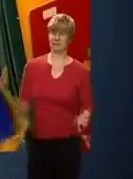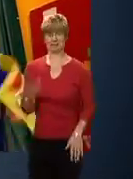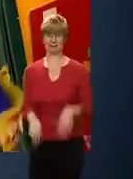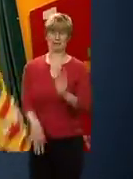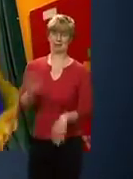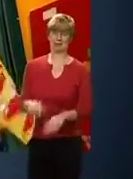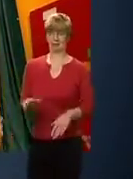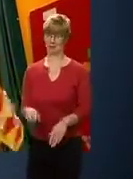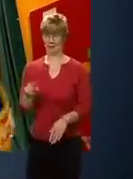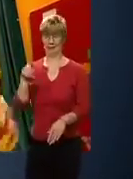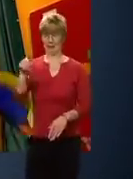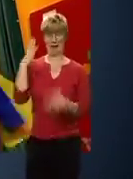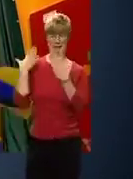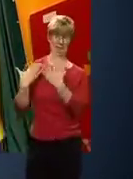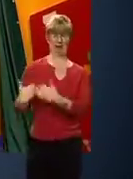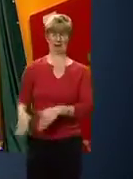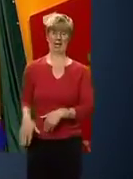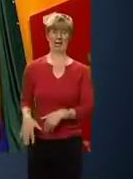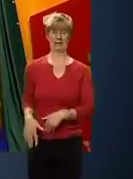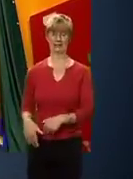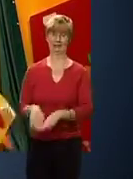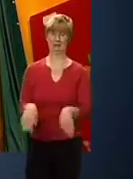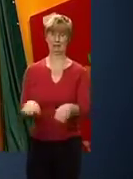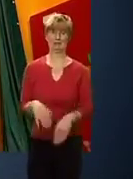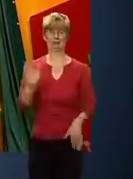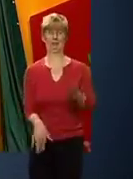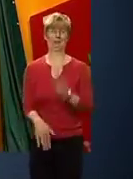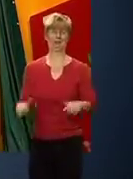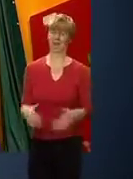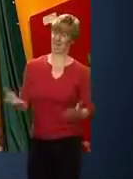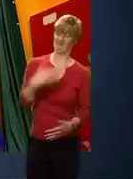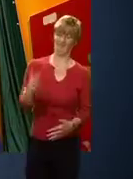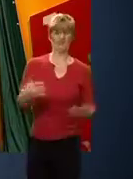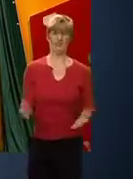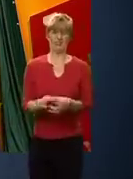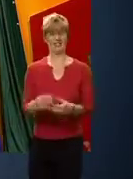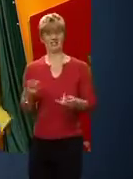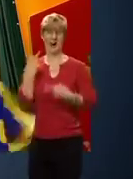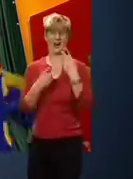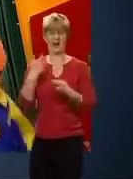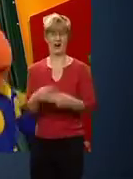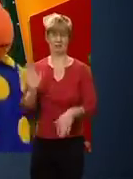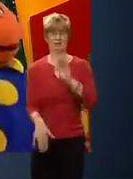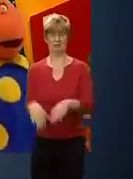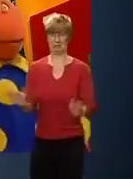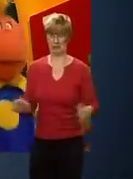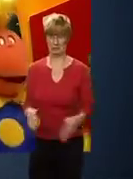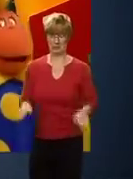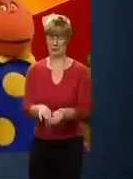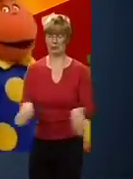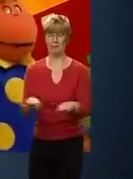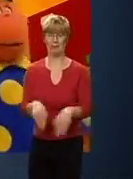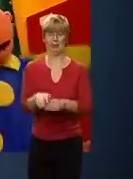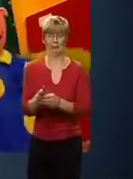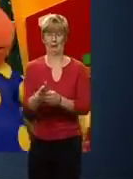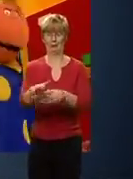The mermaids swimming along. Splish, splash, fish, dash, joining with their pretty song. Splish, splash, splishity,